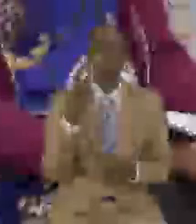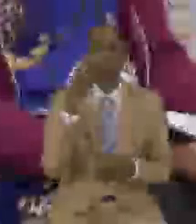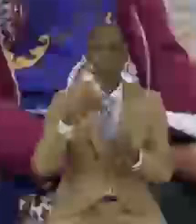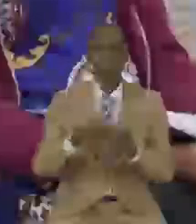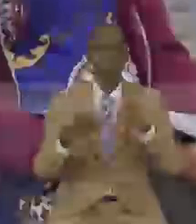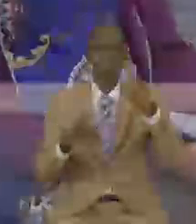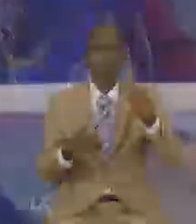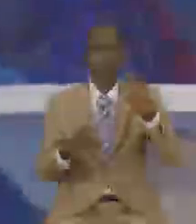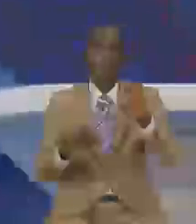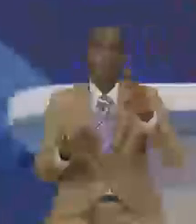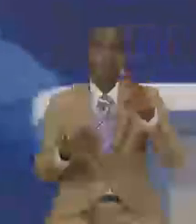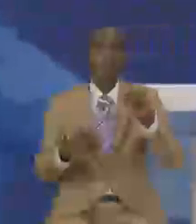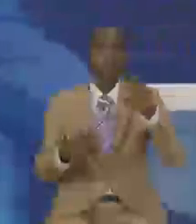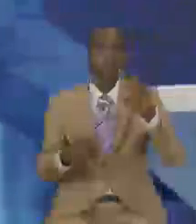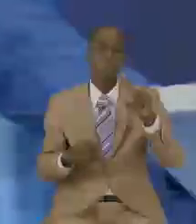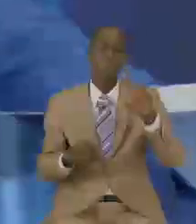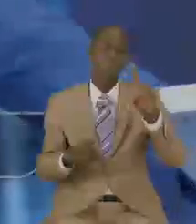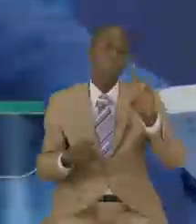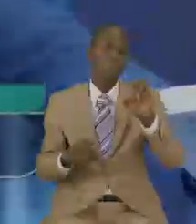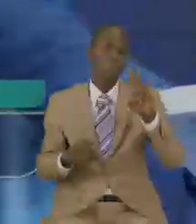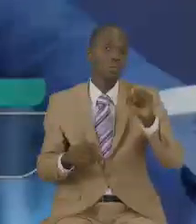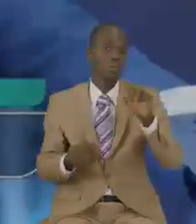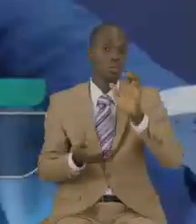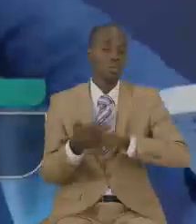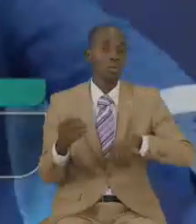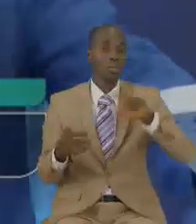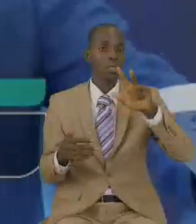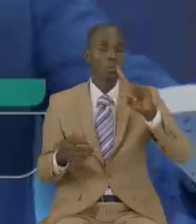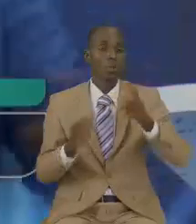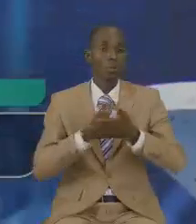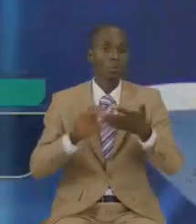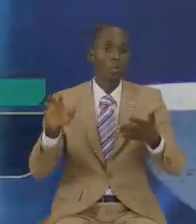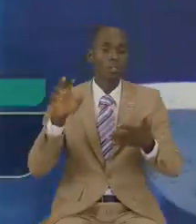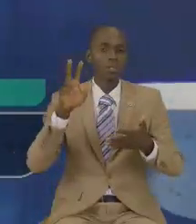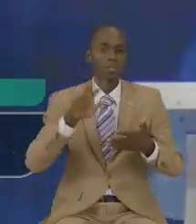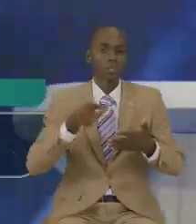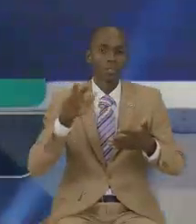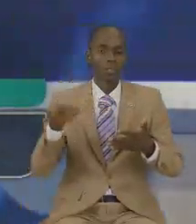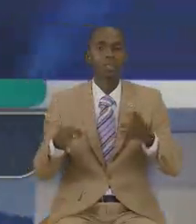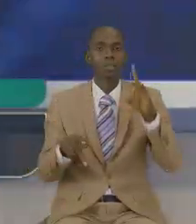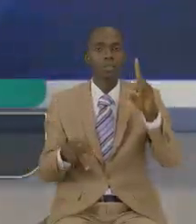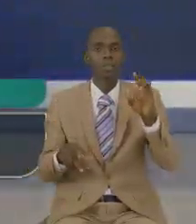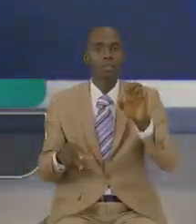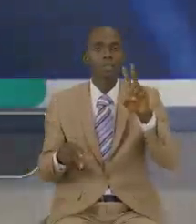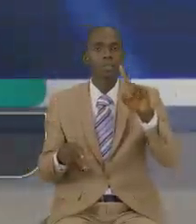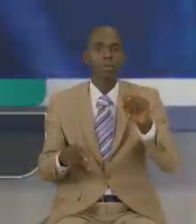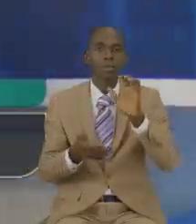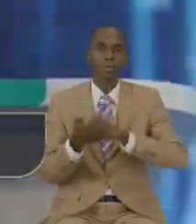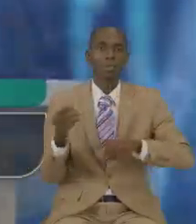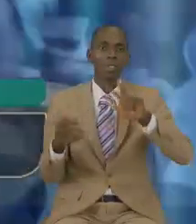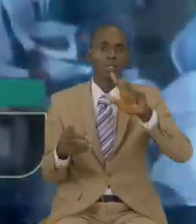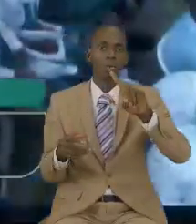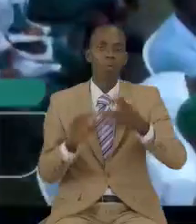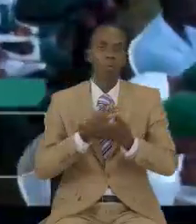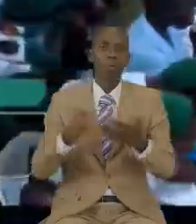Deuteronomy chapter 31, I'm reading from verse 23. Deuteronomy chapter 31, we're looking at